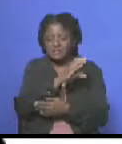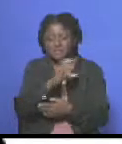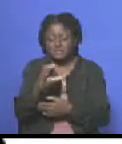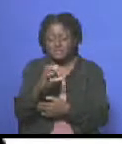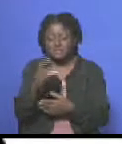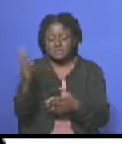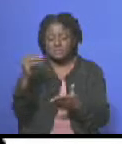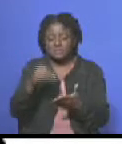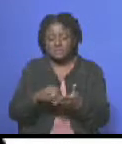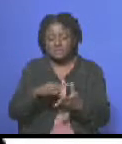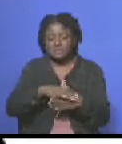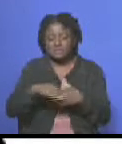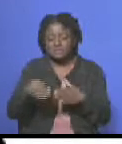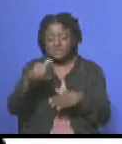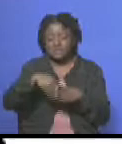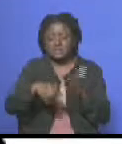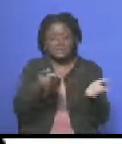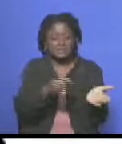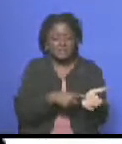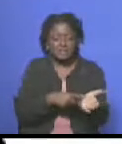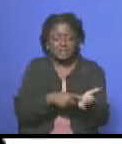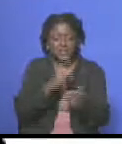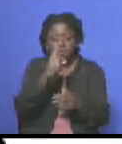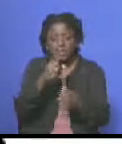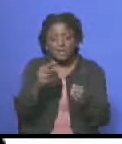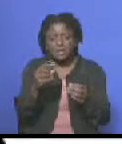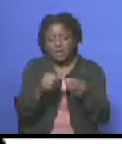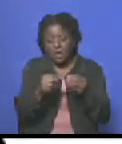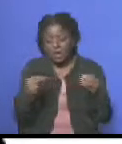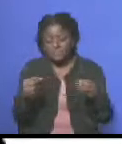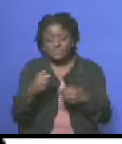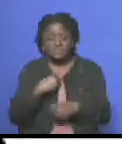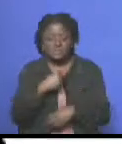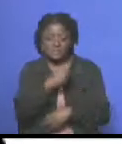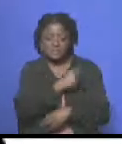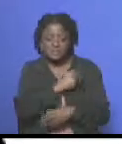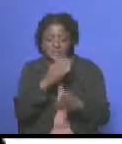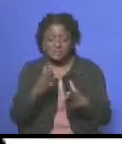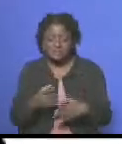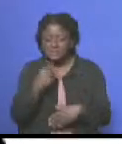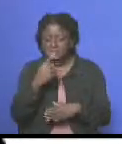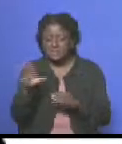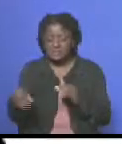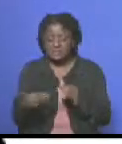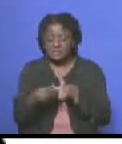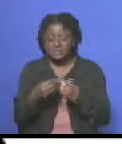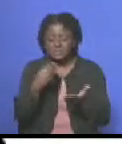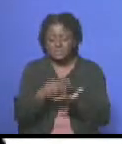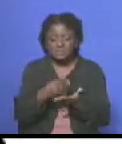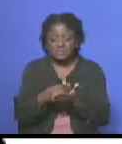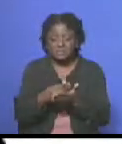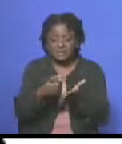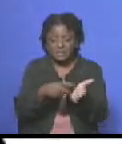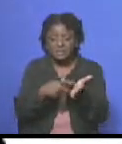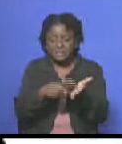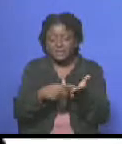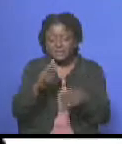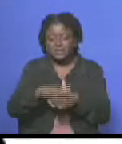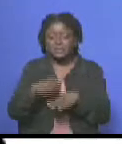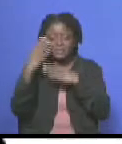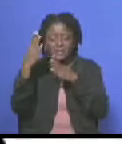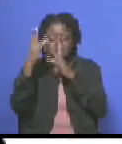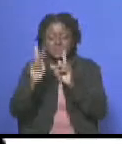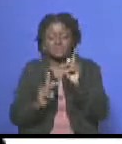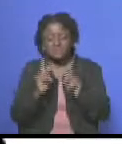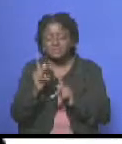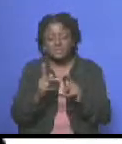General led off that debate, but one opposition senator contends that the additional monetary demands that will be hoisted on the Bahamian